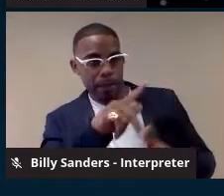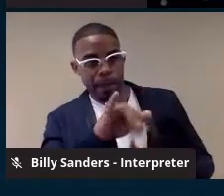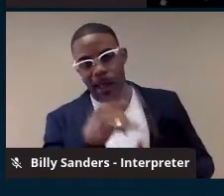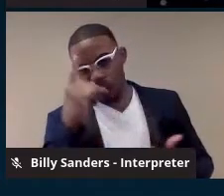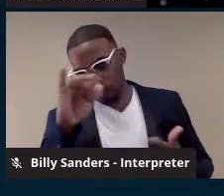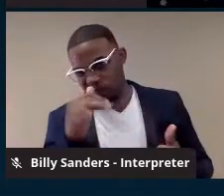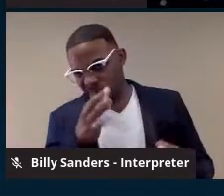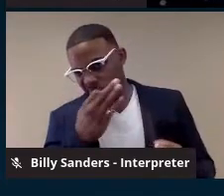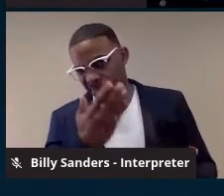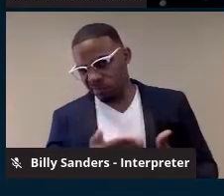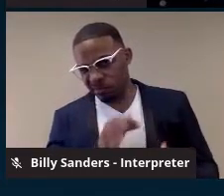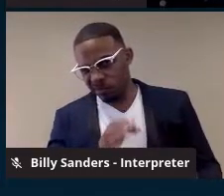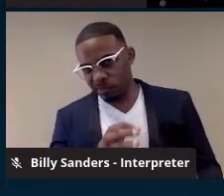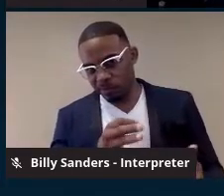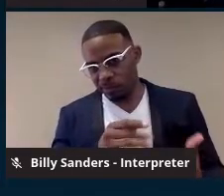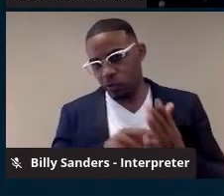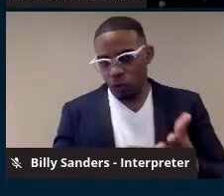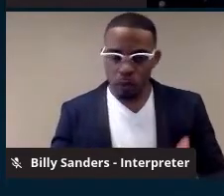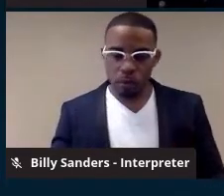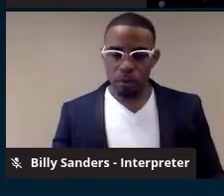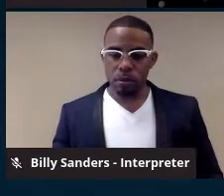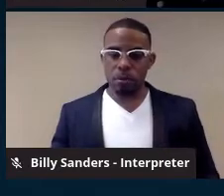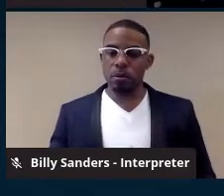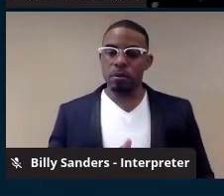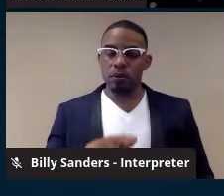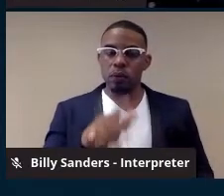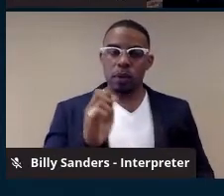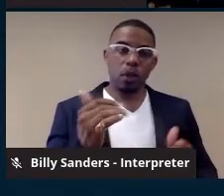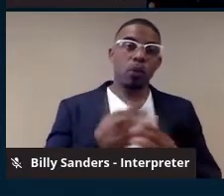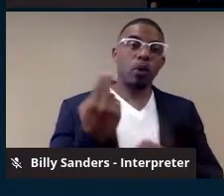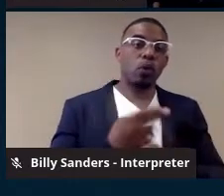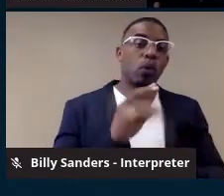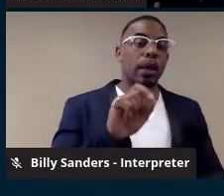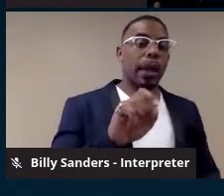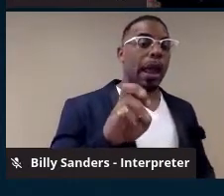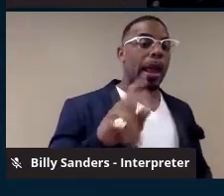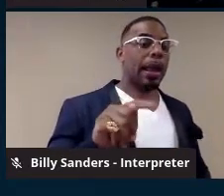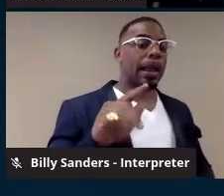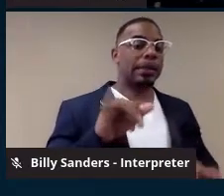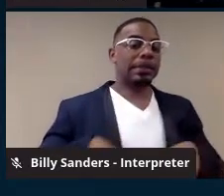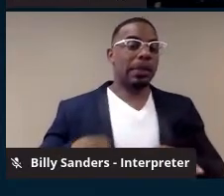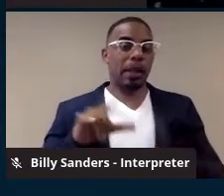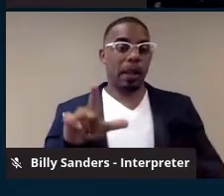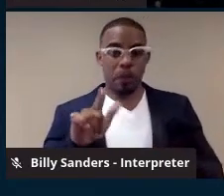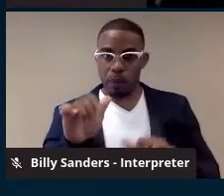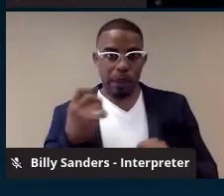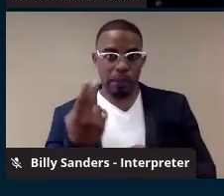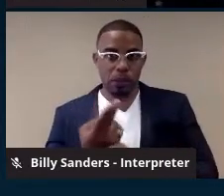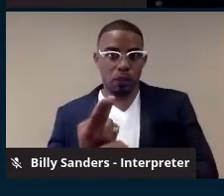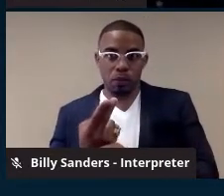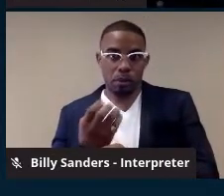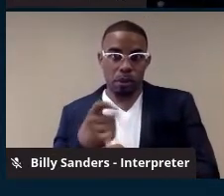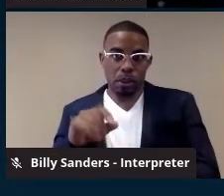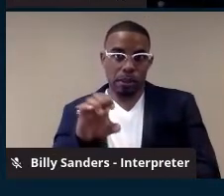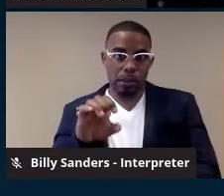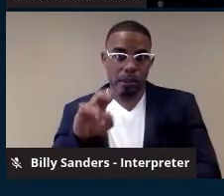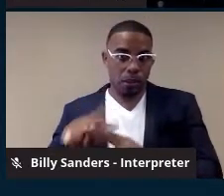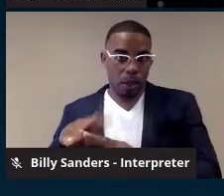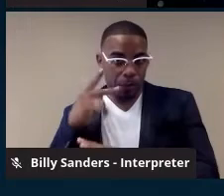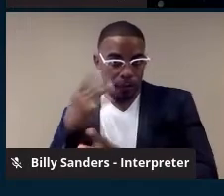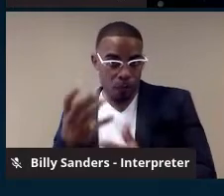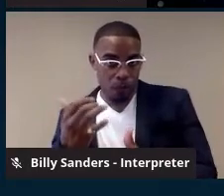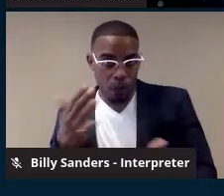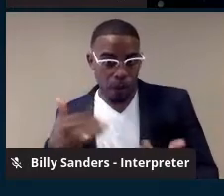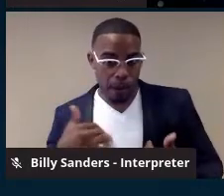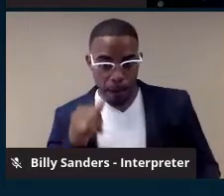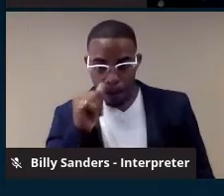that was really good. It kind of shows, yeah, you can reuse your .NET standard libraries, but you can just use a lot of your C# codes that you've already